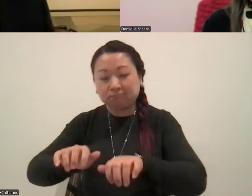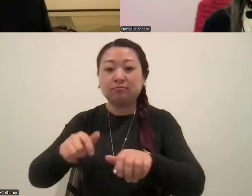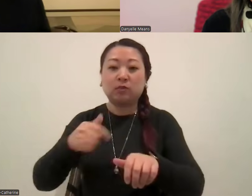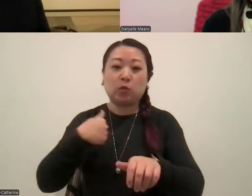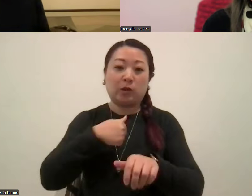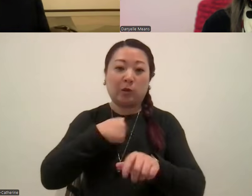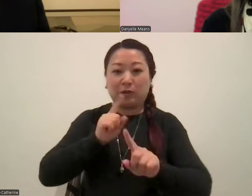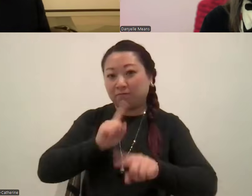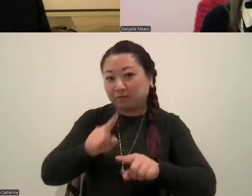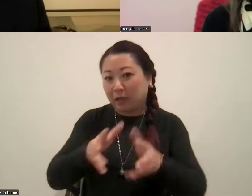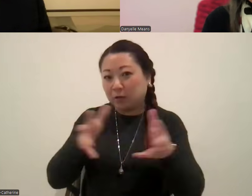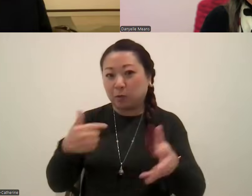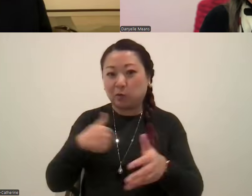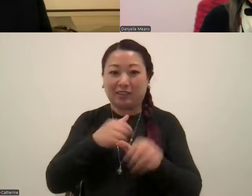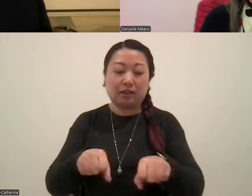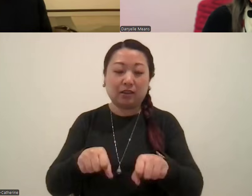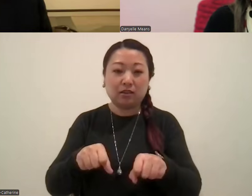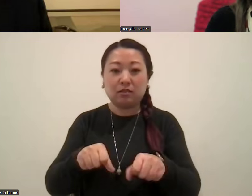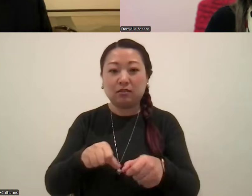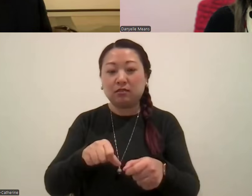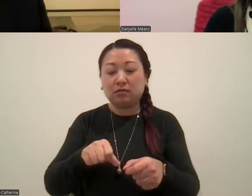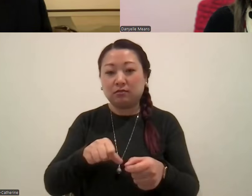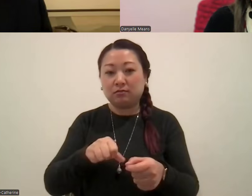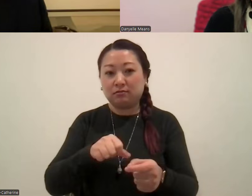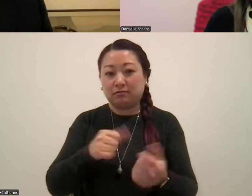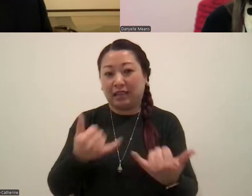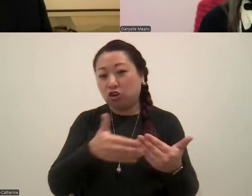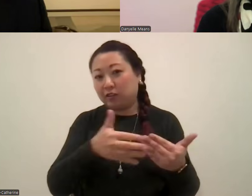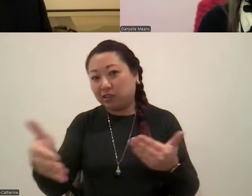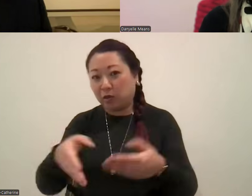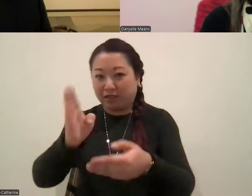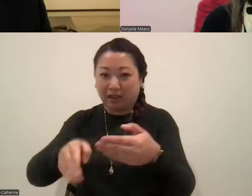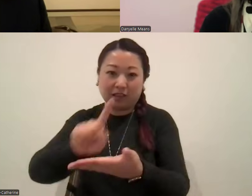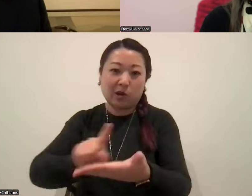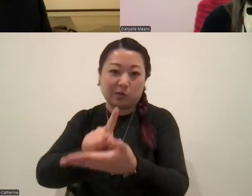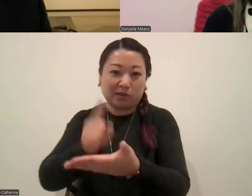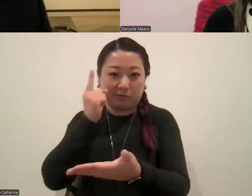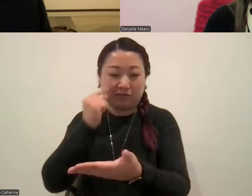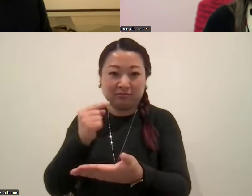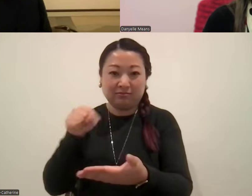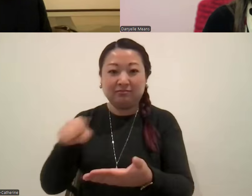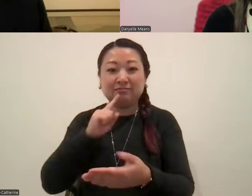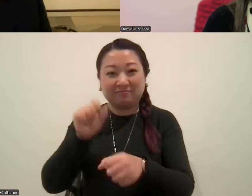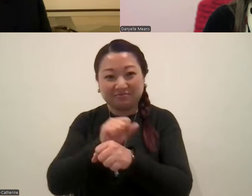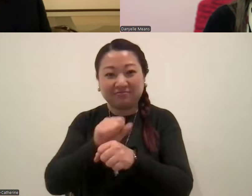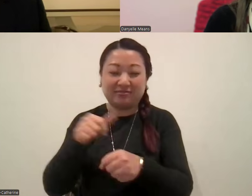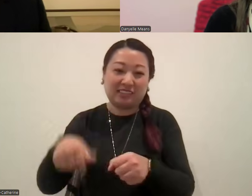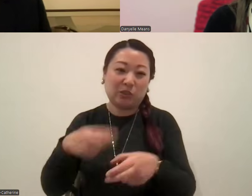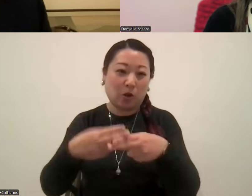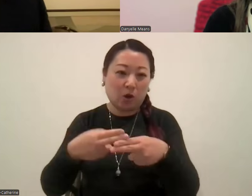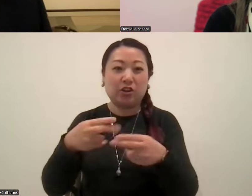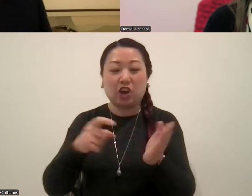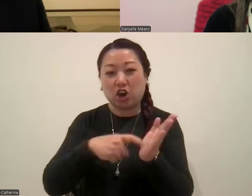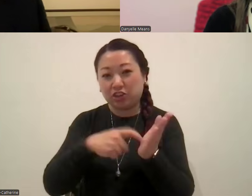to as many as we can until we reach the end of the hour, because this is truly archaeology hour, and we want to be respectful